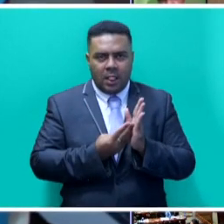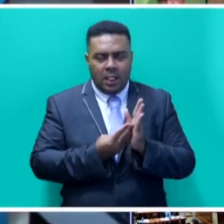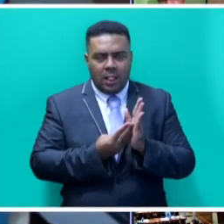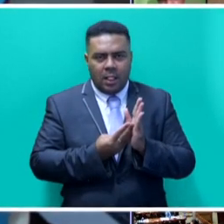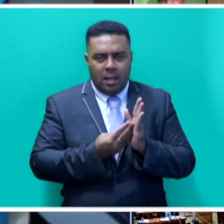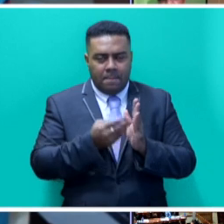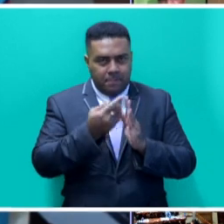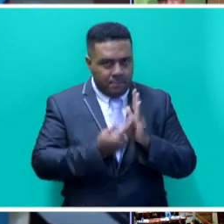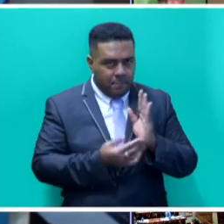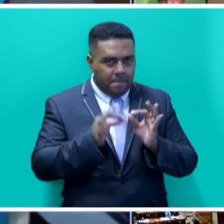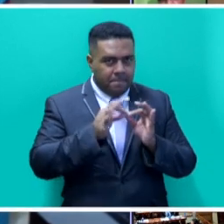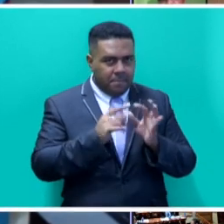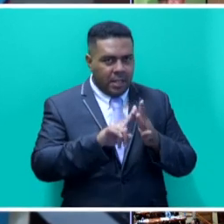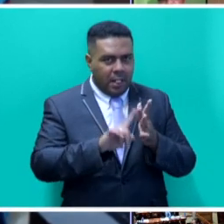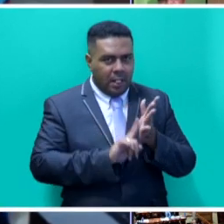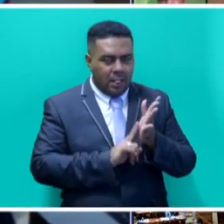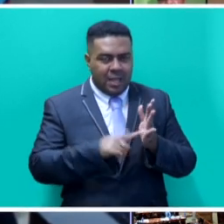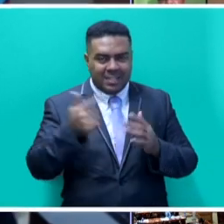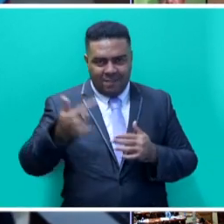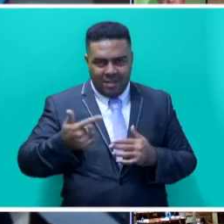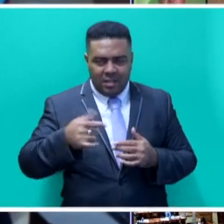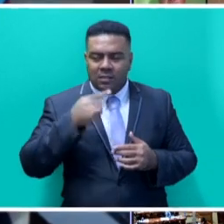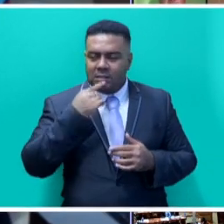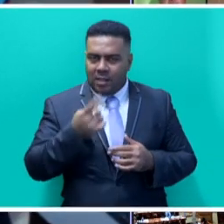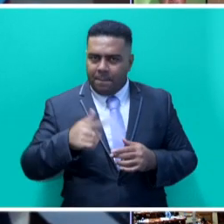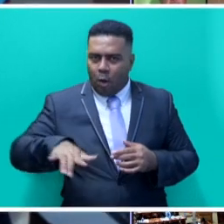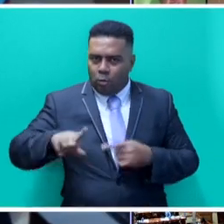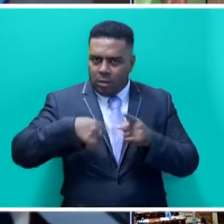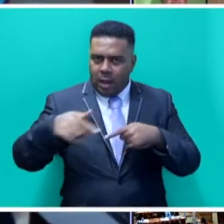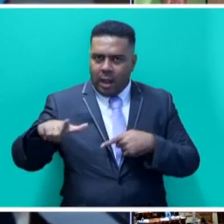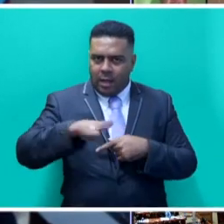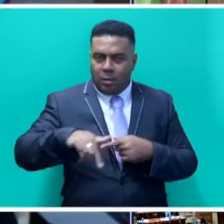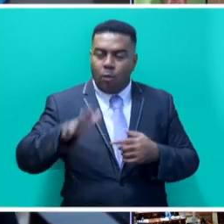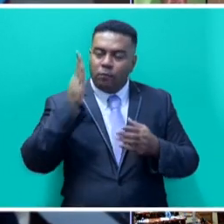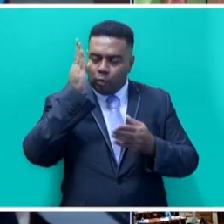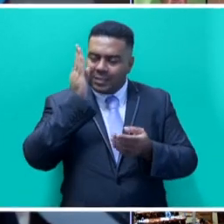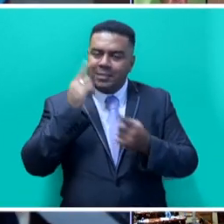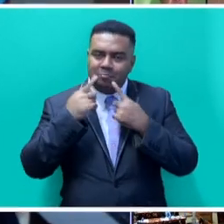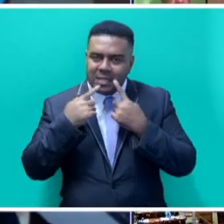Honorable Minister for Defense stated, we have to speak